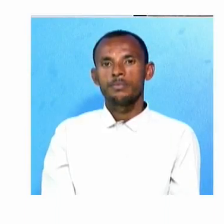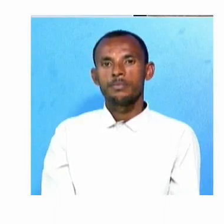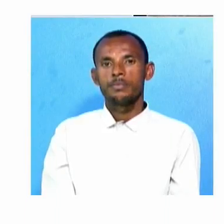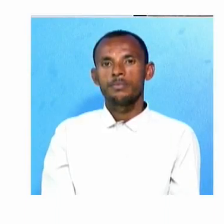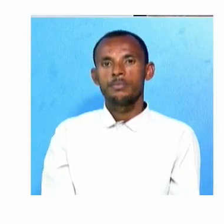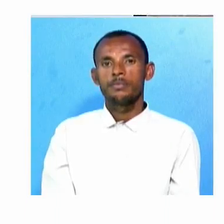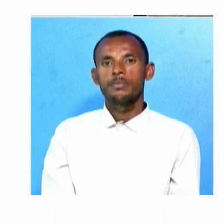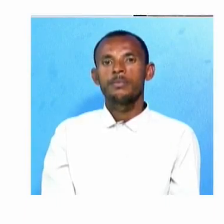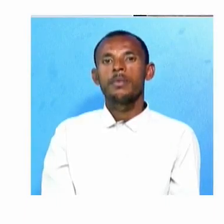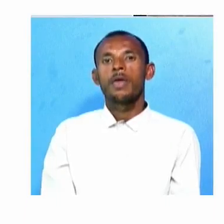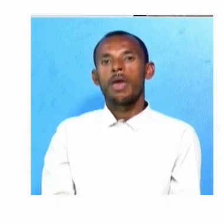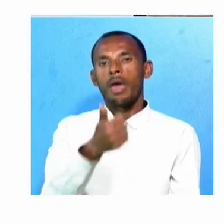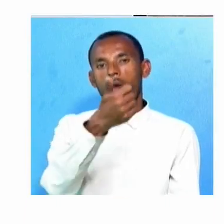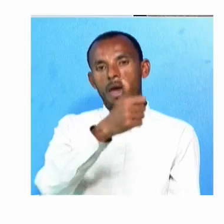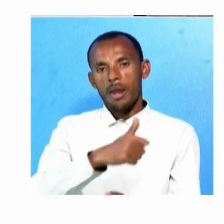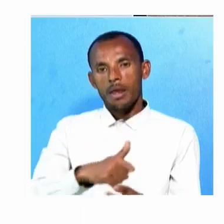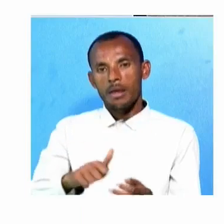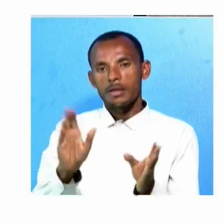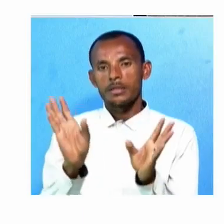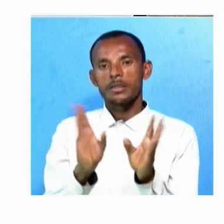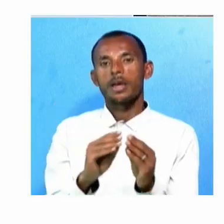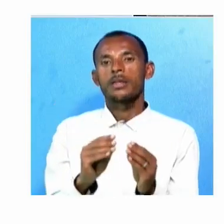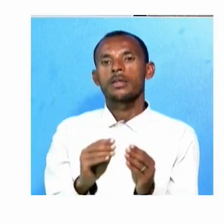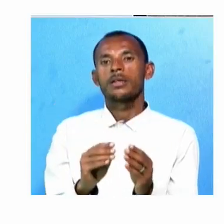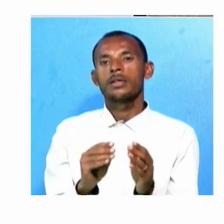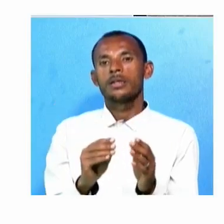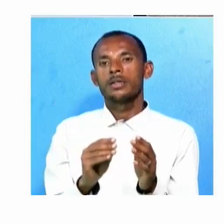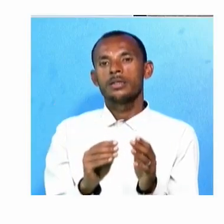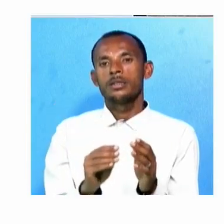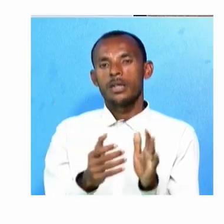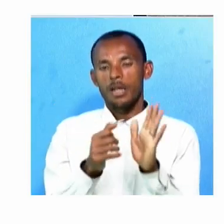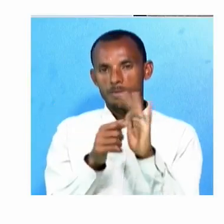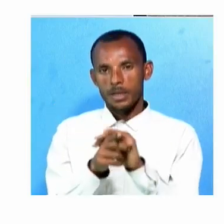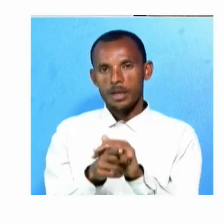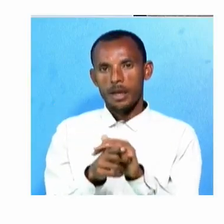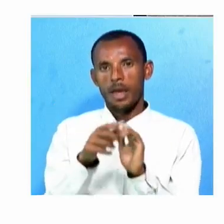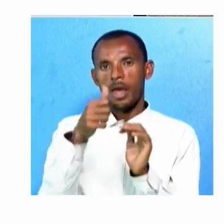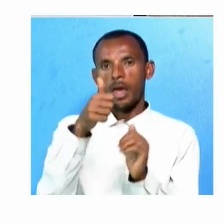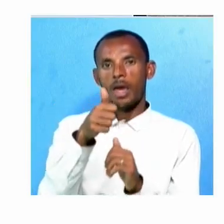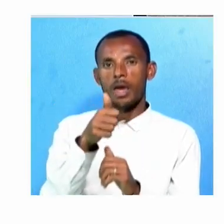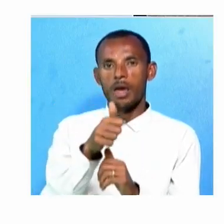If you take any set A, for example, if you take any set A,